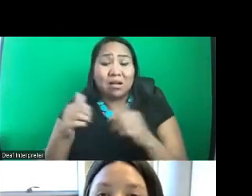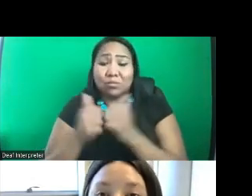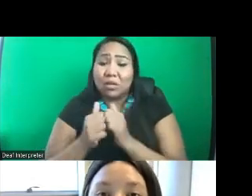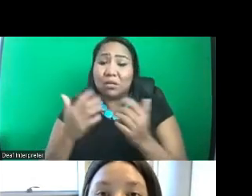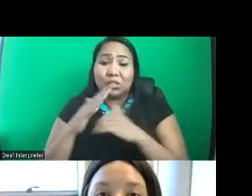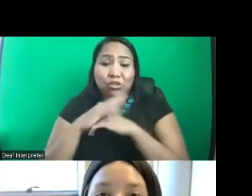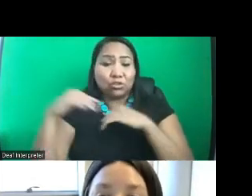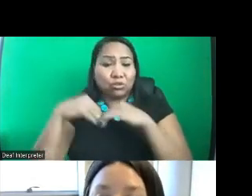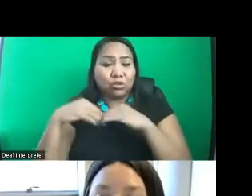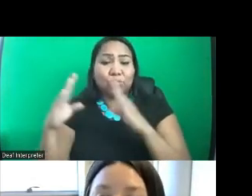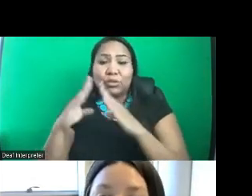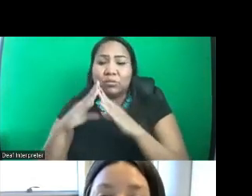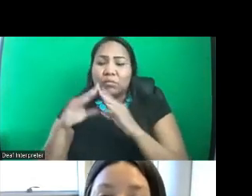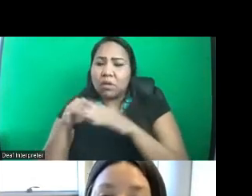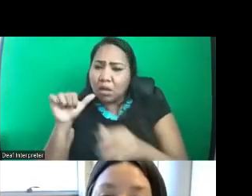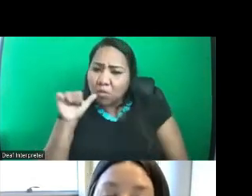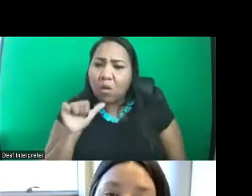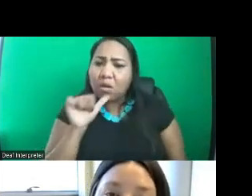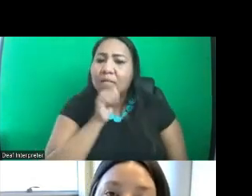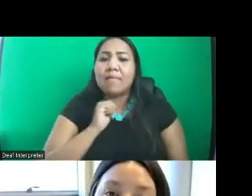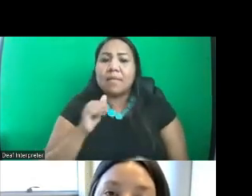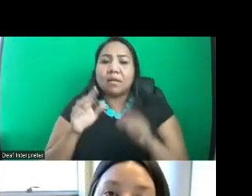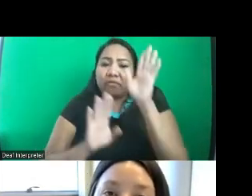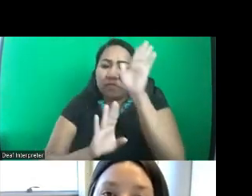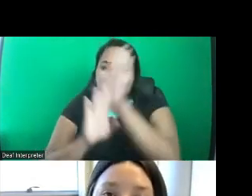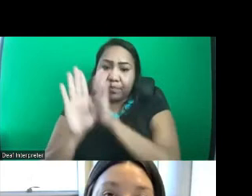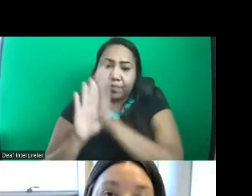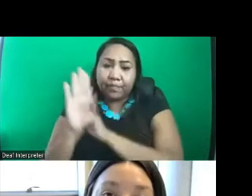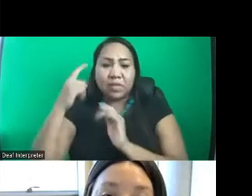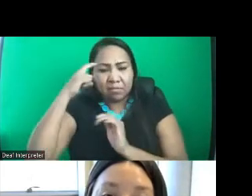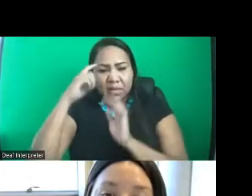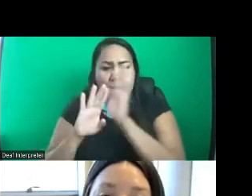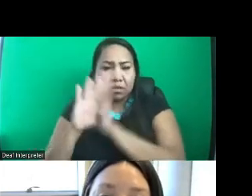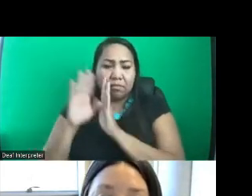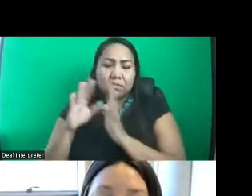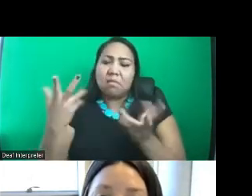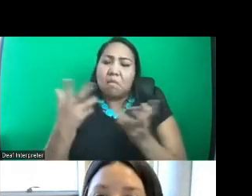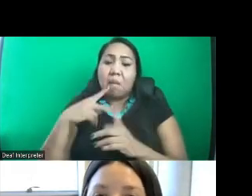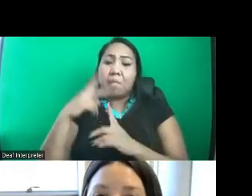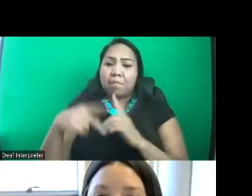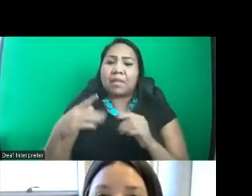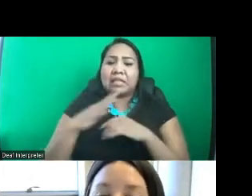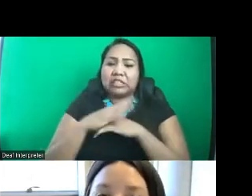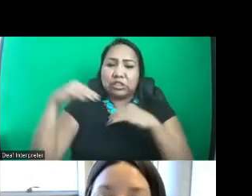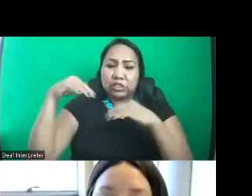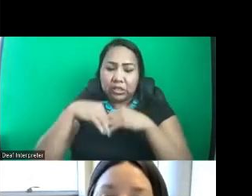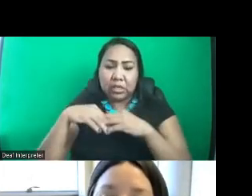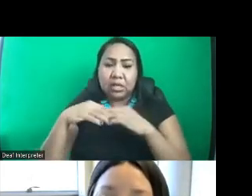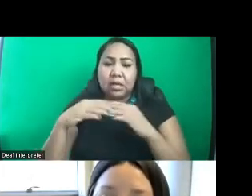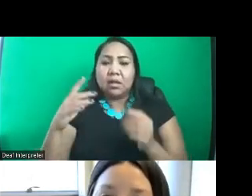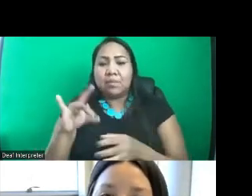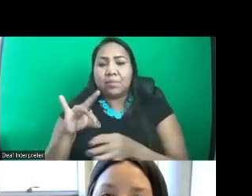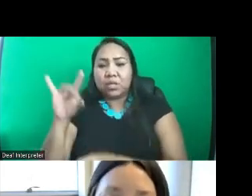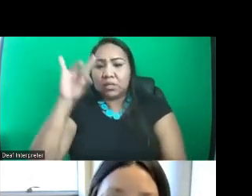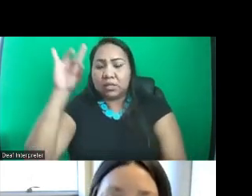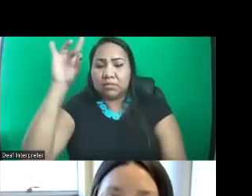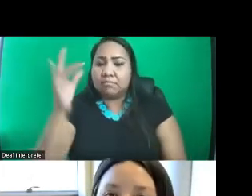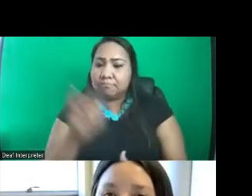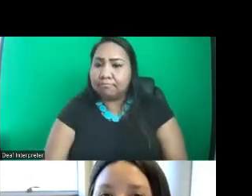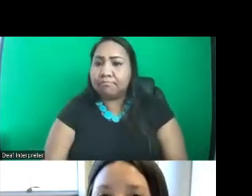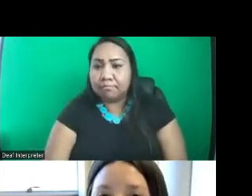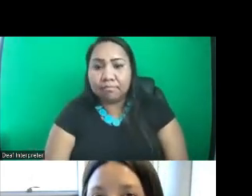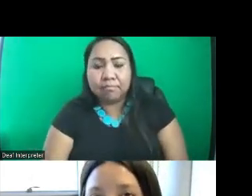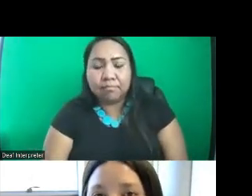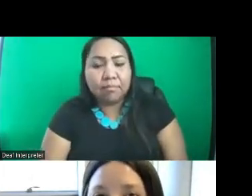to develop. The program itself is called Native Spirit. That was affectionately named that by the youth